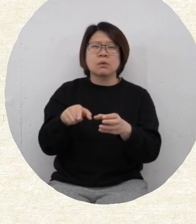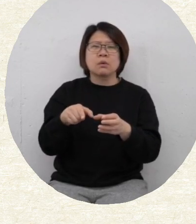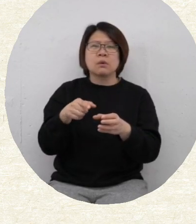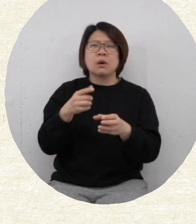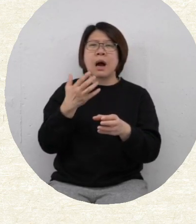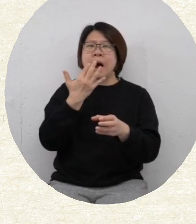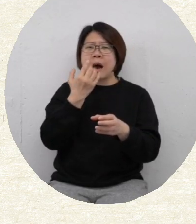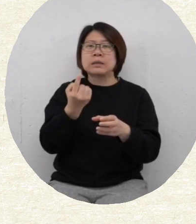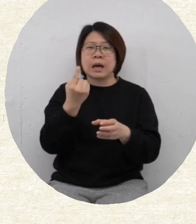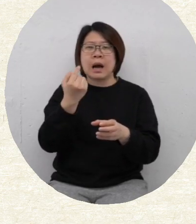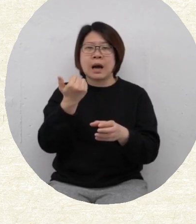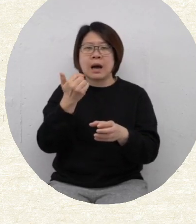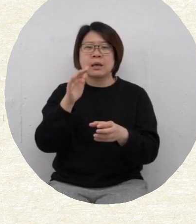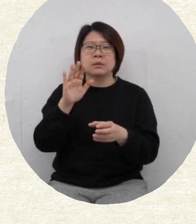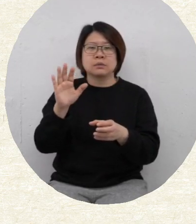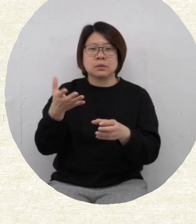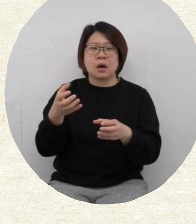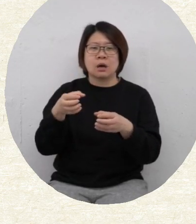say, more kind of